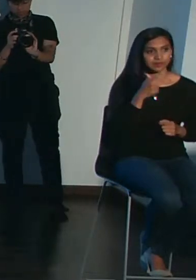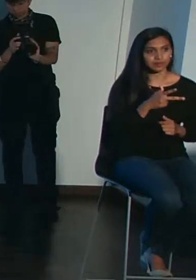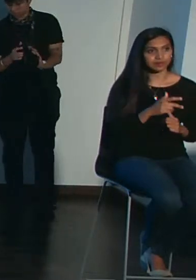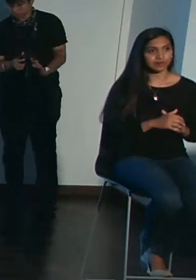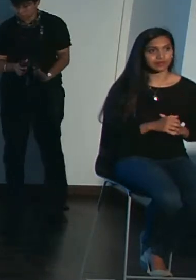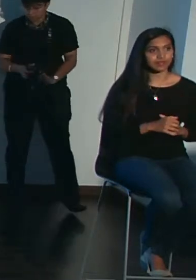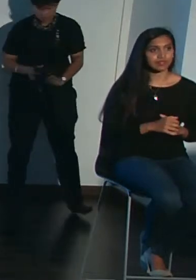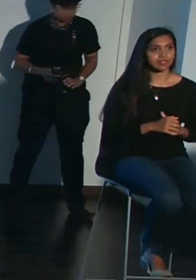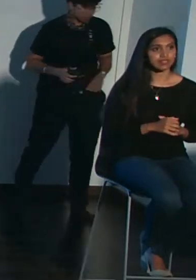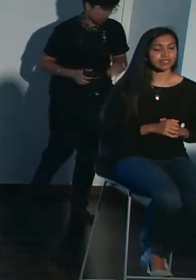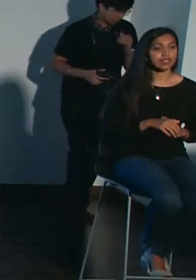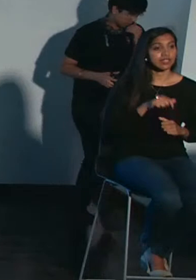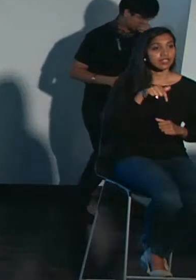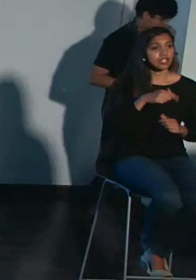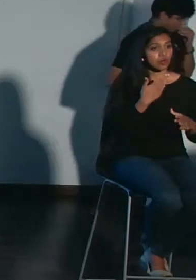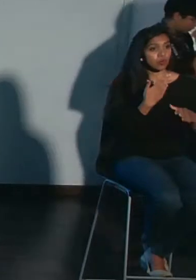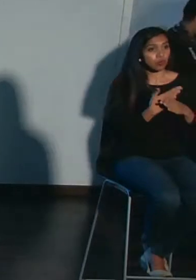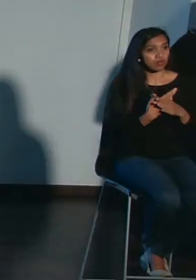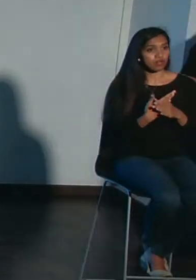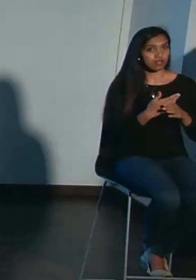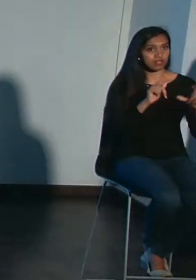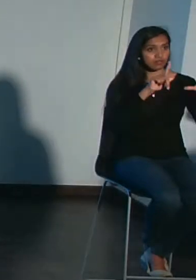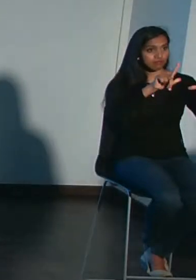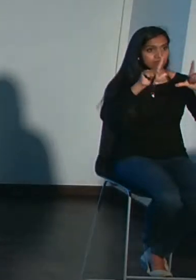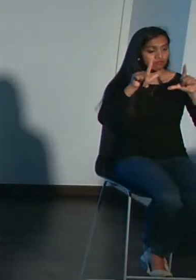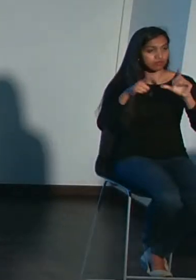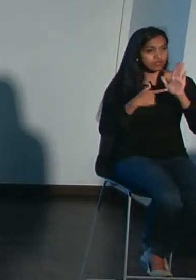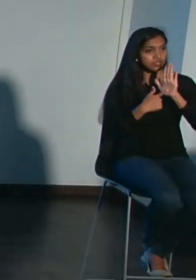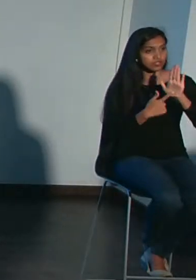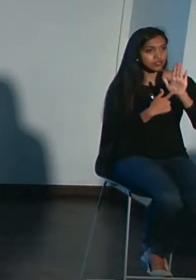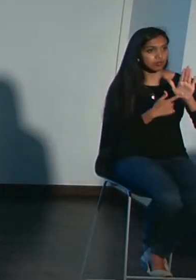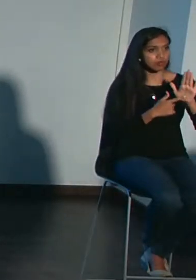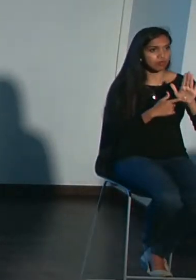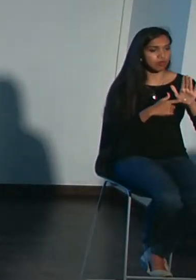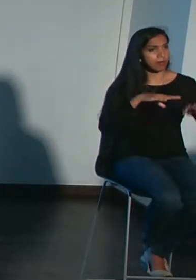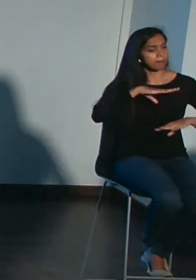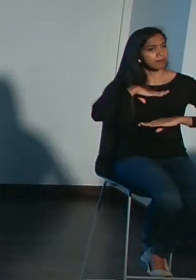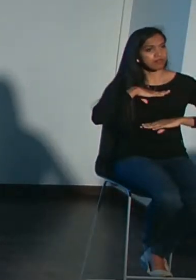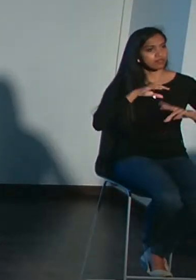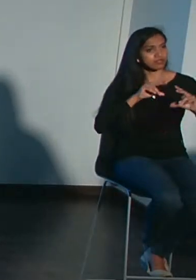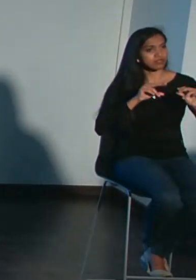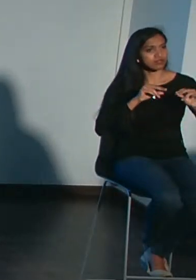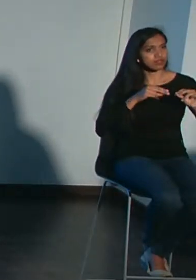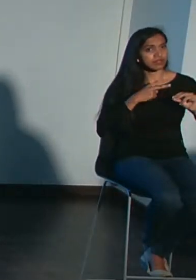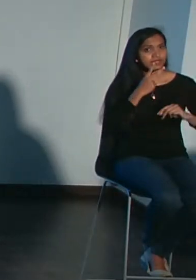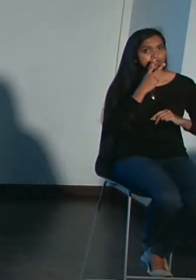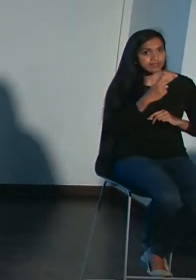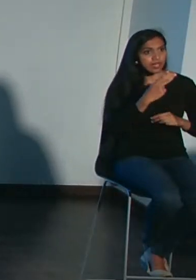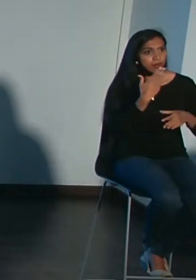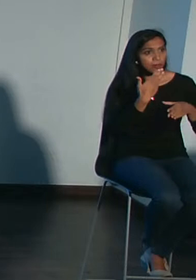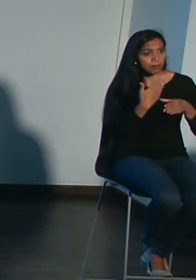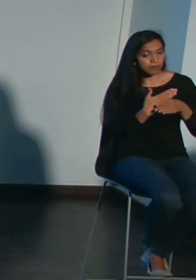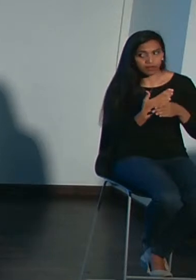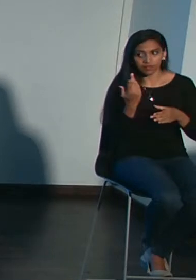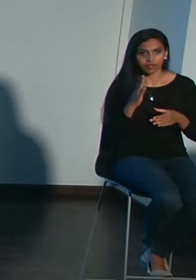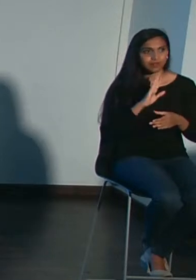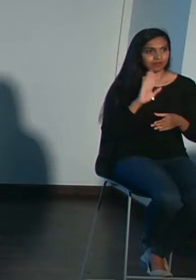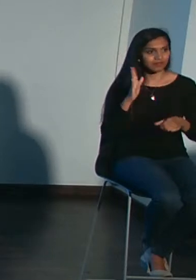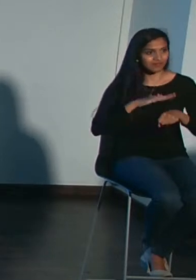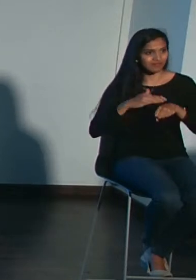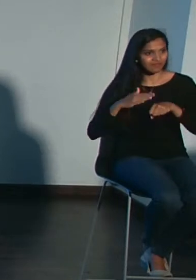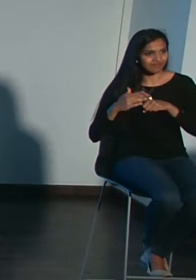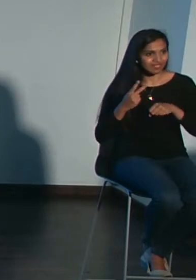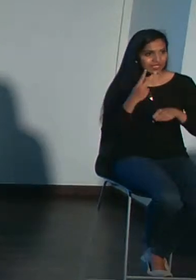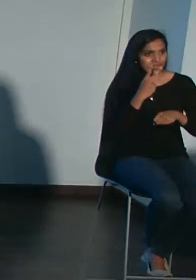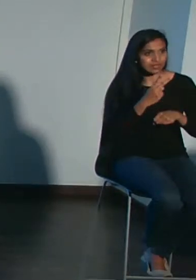and Visible exhibition on the fourth floor. And I was like, I saw you making the work. I saw it at different stages,